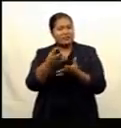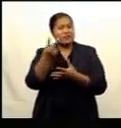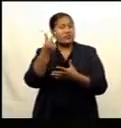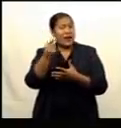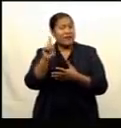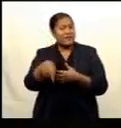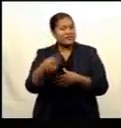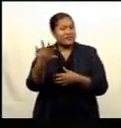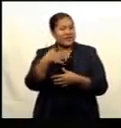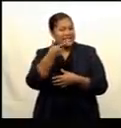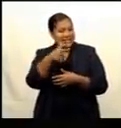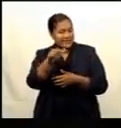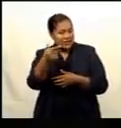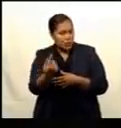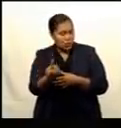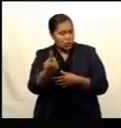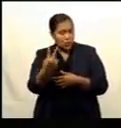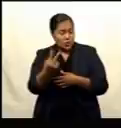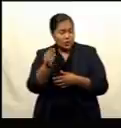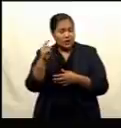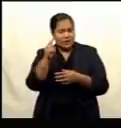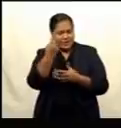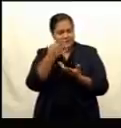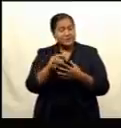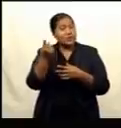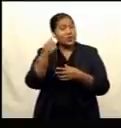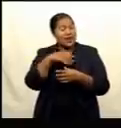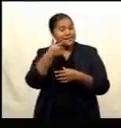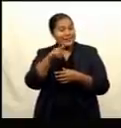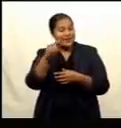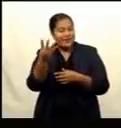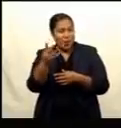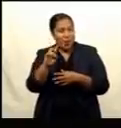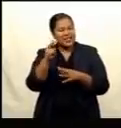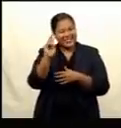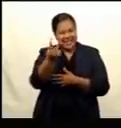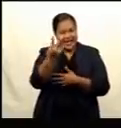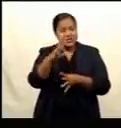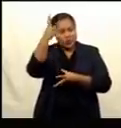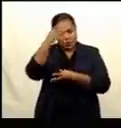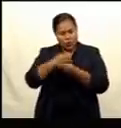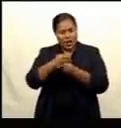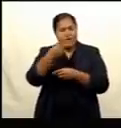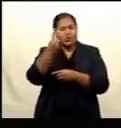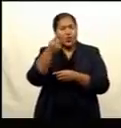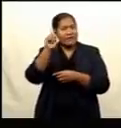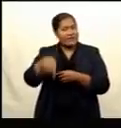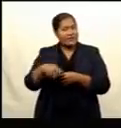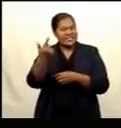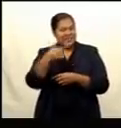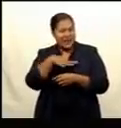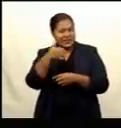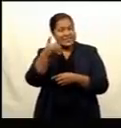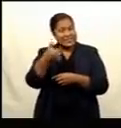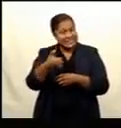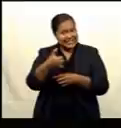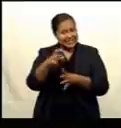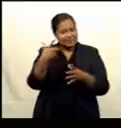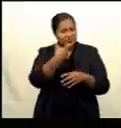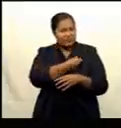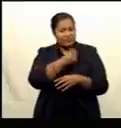12,572 first doses, 134 second doses, thus a total of 12,706 vaccinations